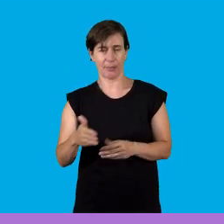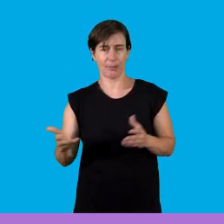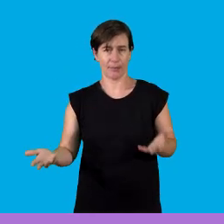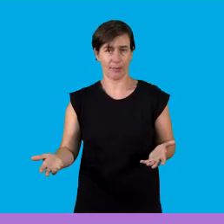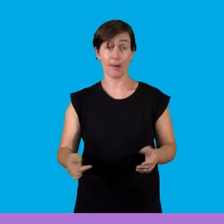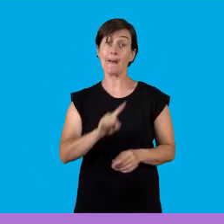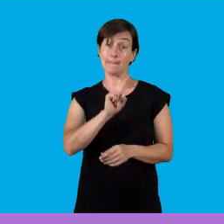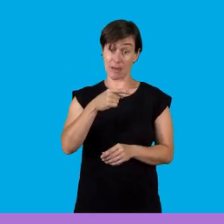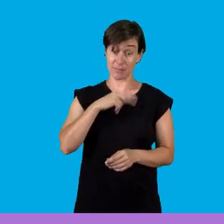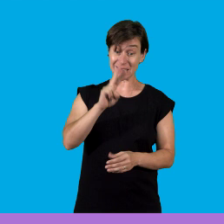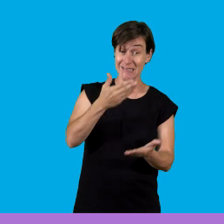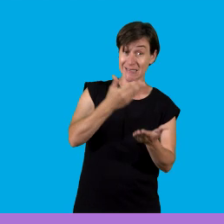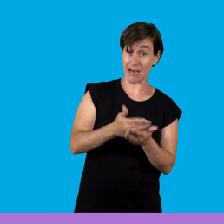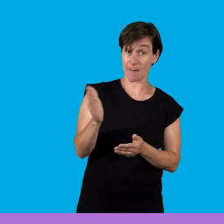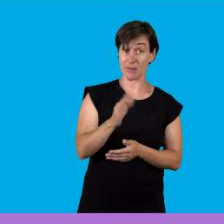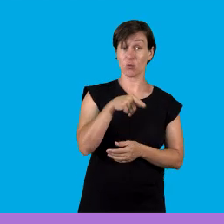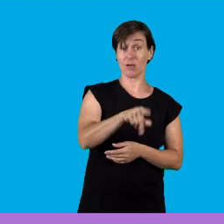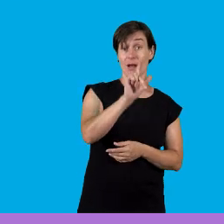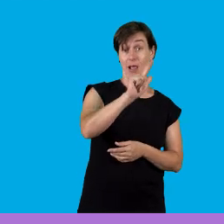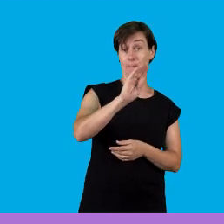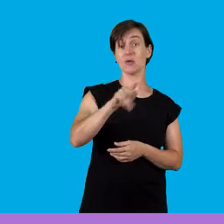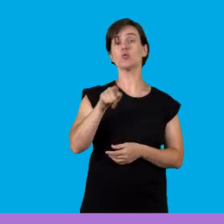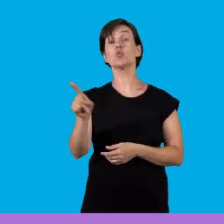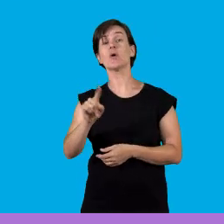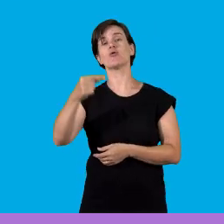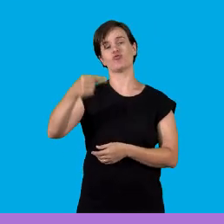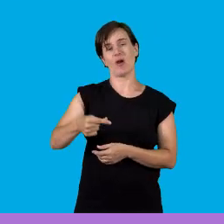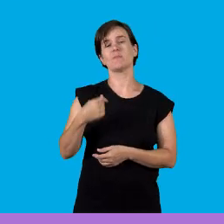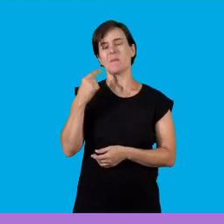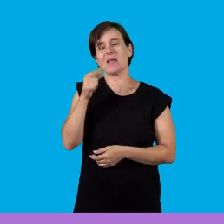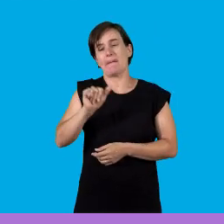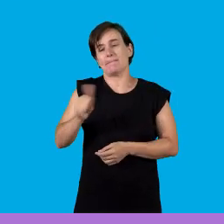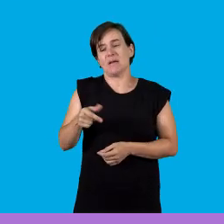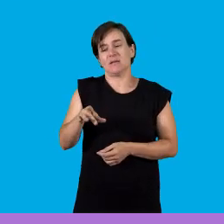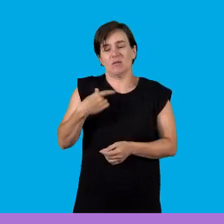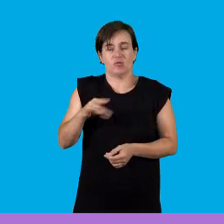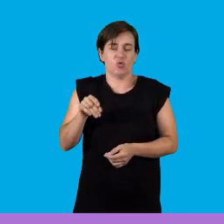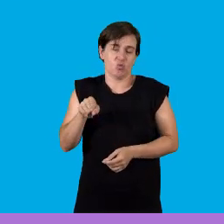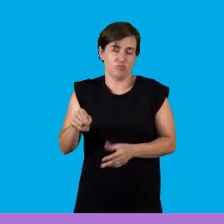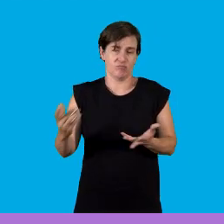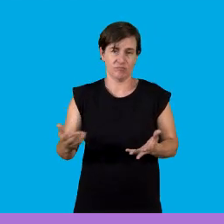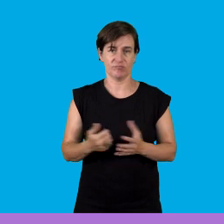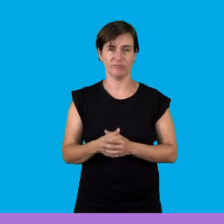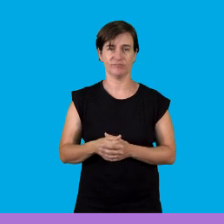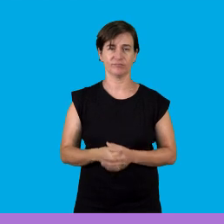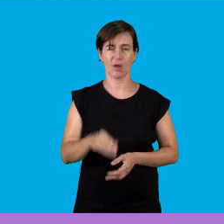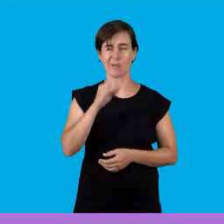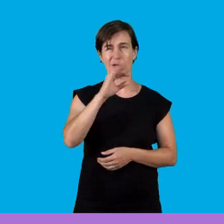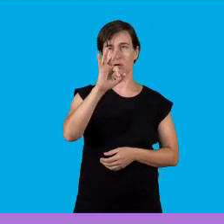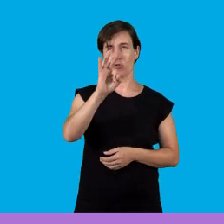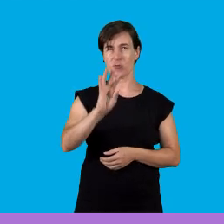however, I note that there's between pounds and grams. That's the closest I'll get. So therefore, first things first, let us